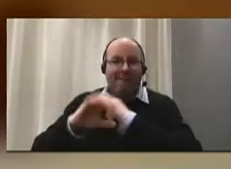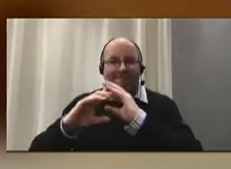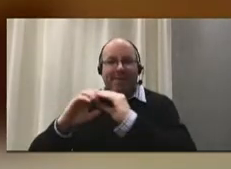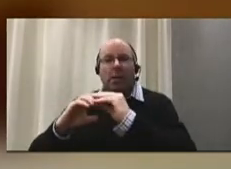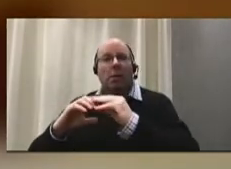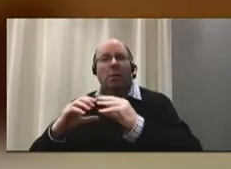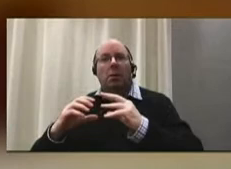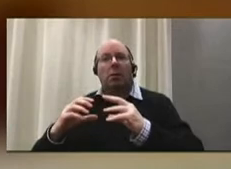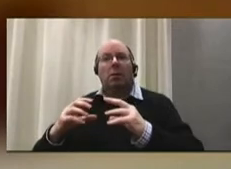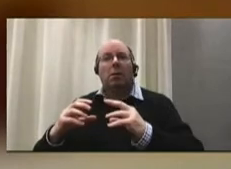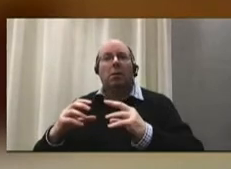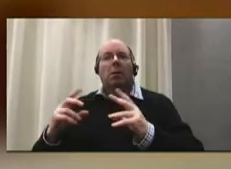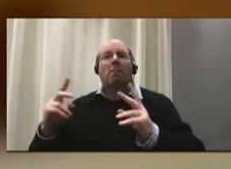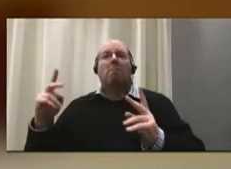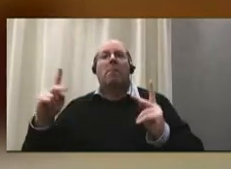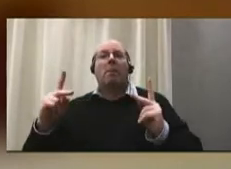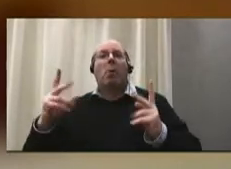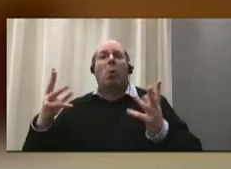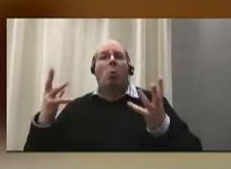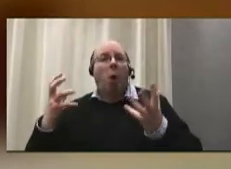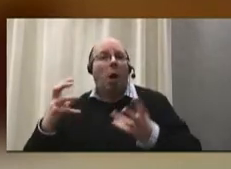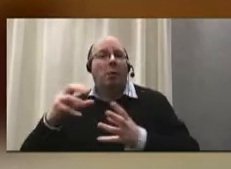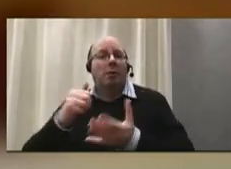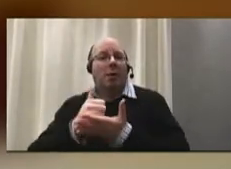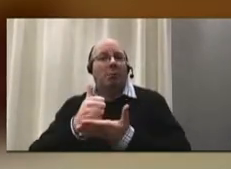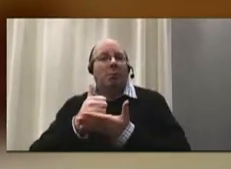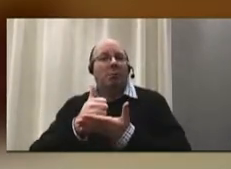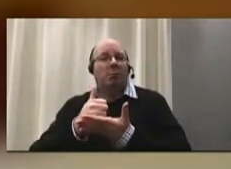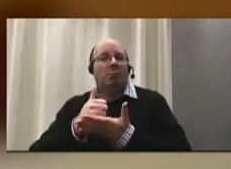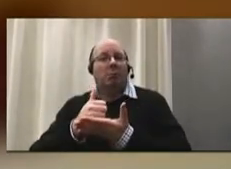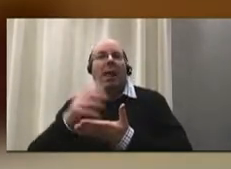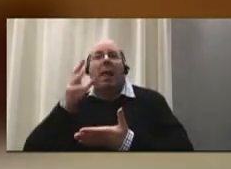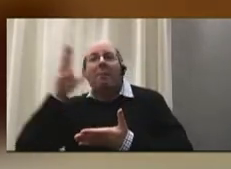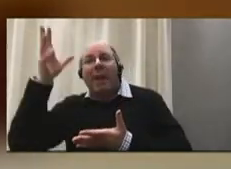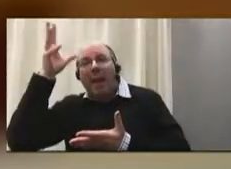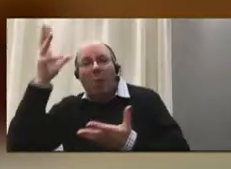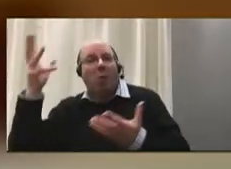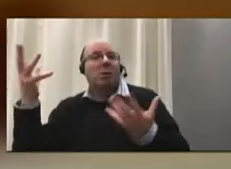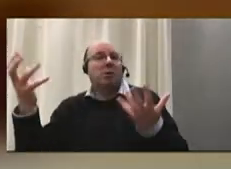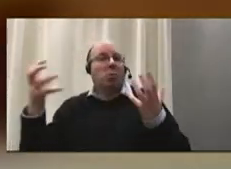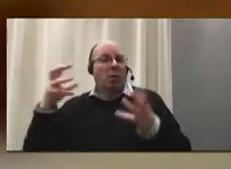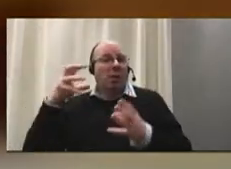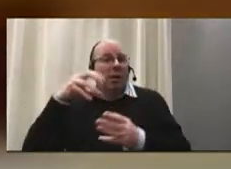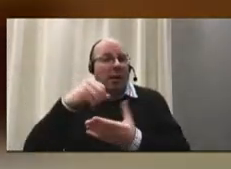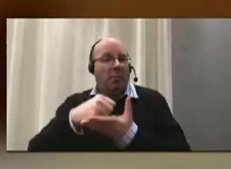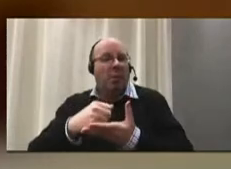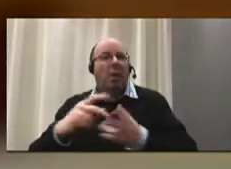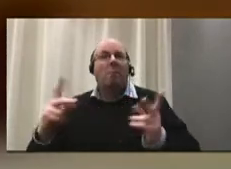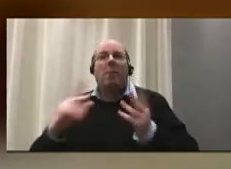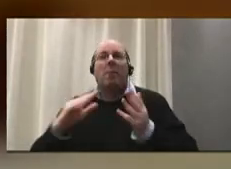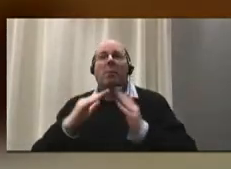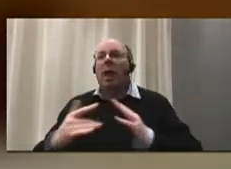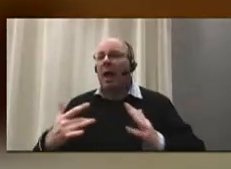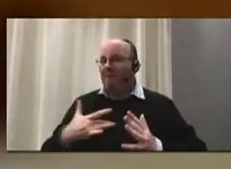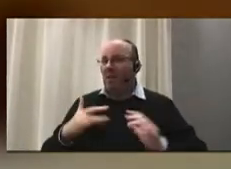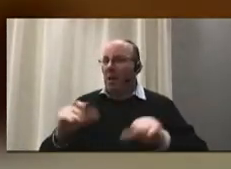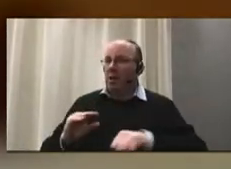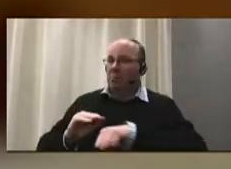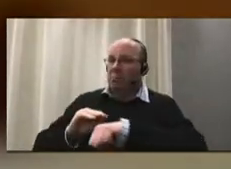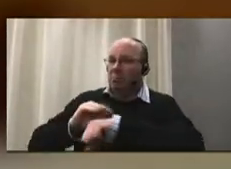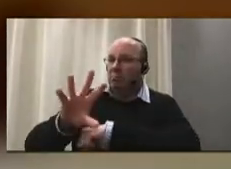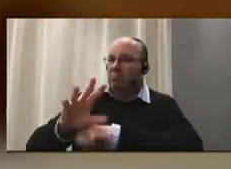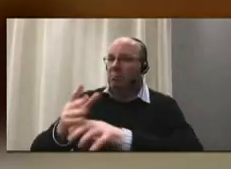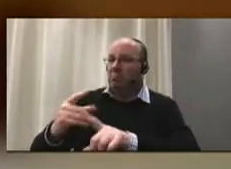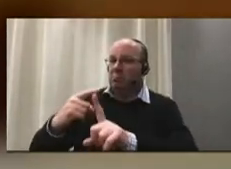have to find ways to involve them and be part of the solution because they believe they can make a difference where maybe MCPS